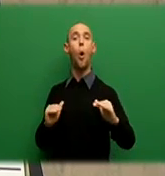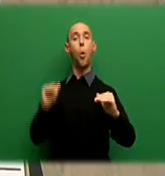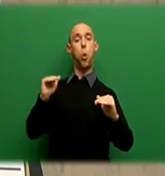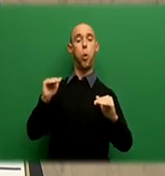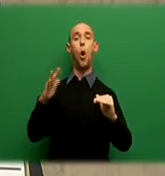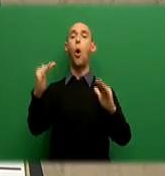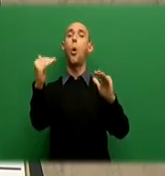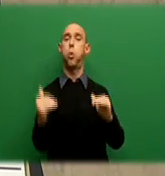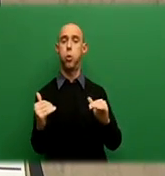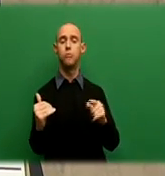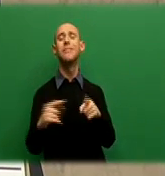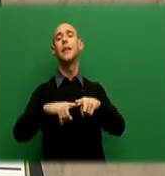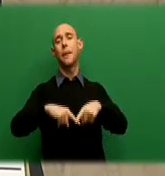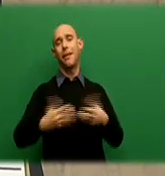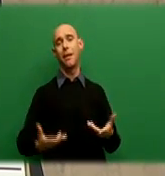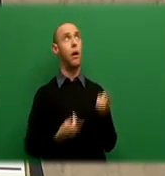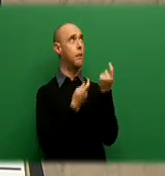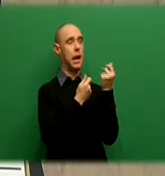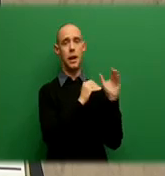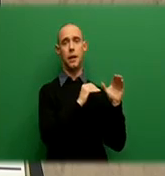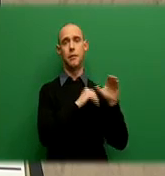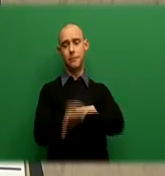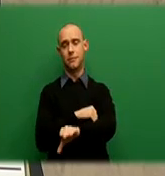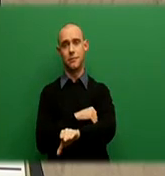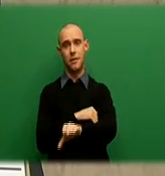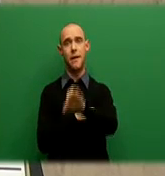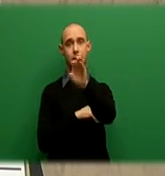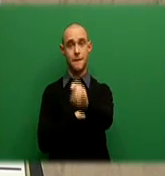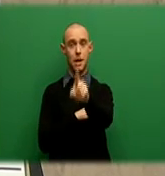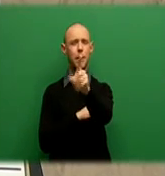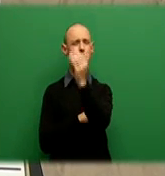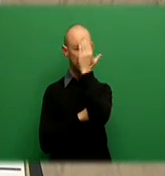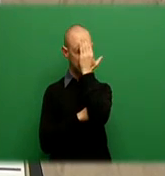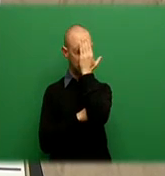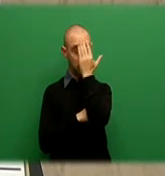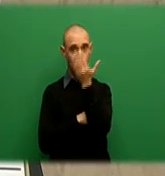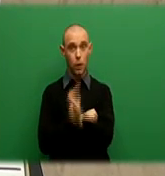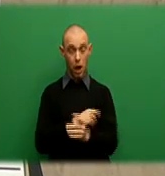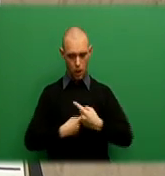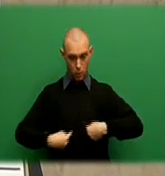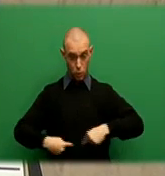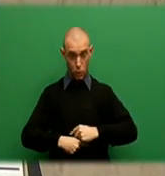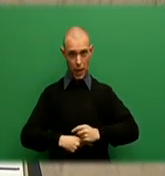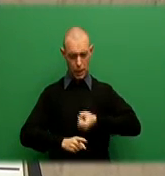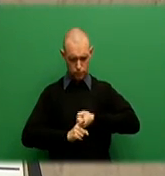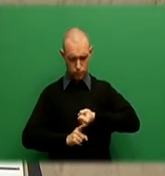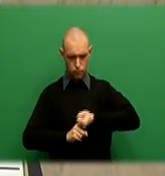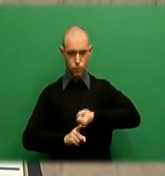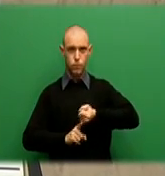are adjusted. But as you know, all efforts are being focused on making sure that that ratings